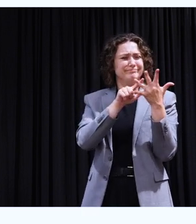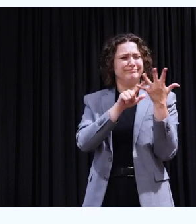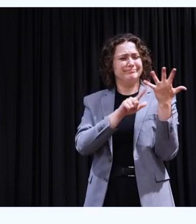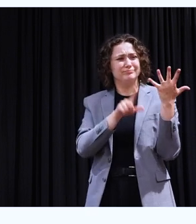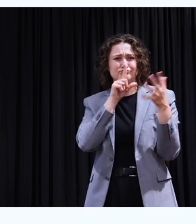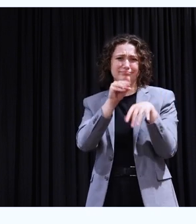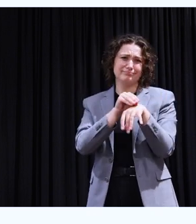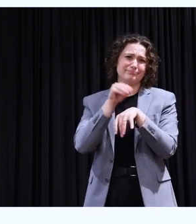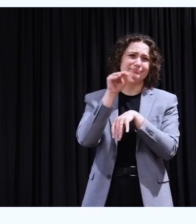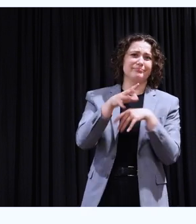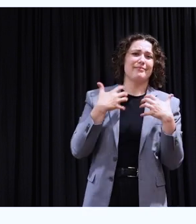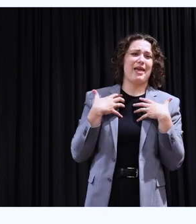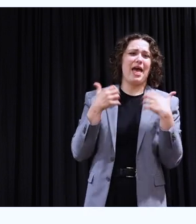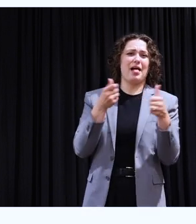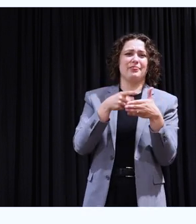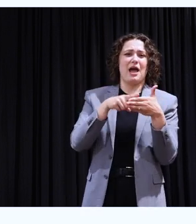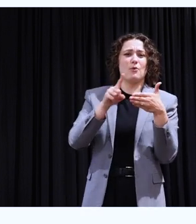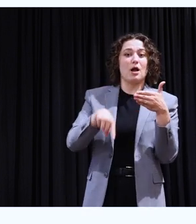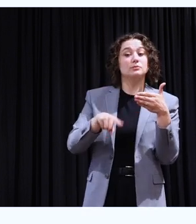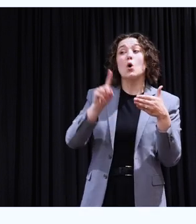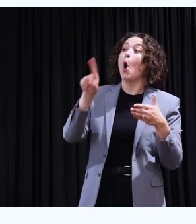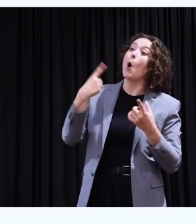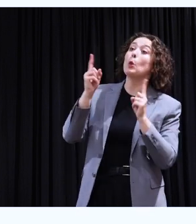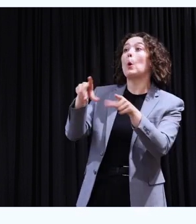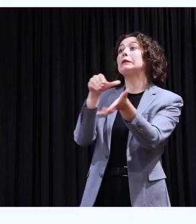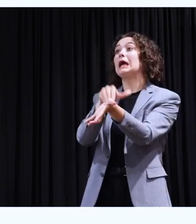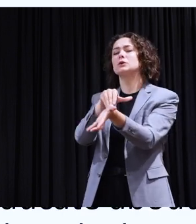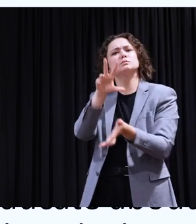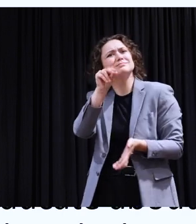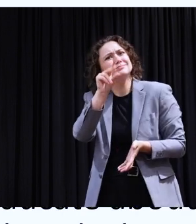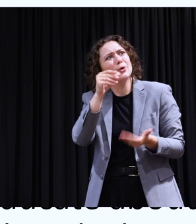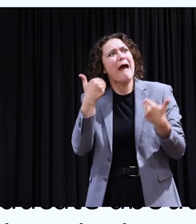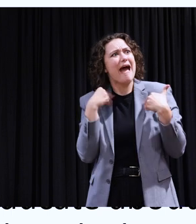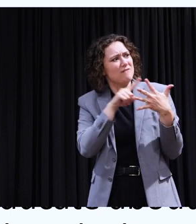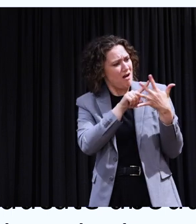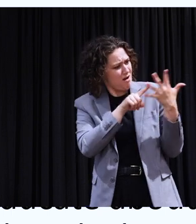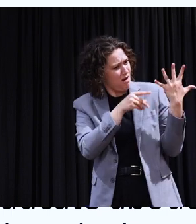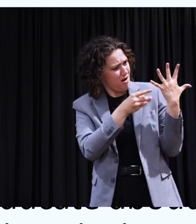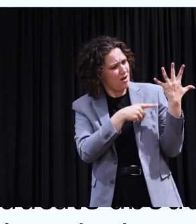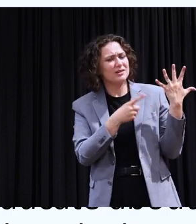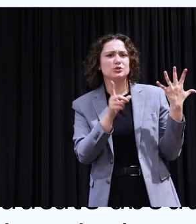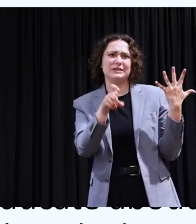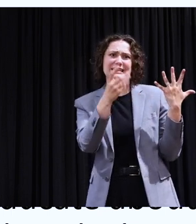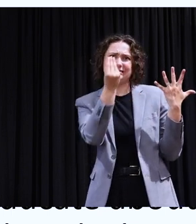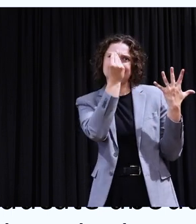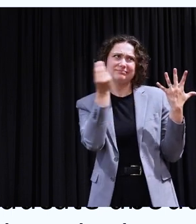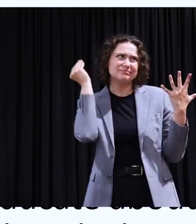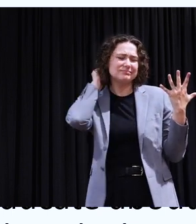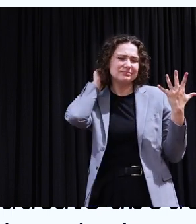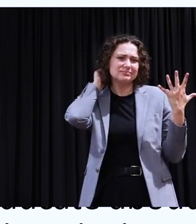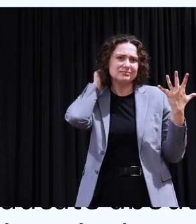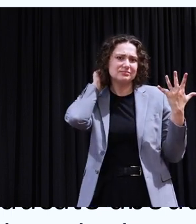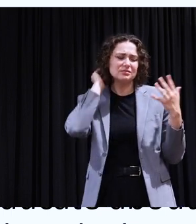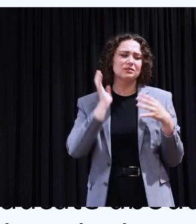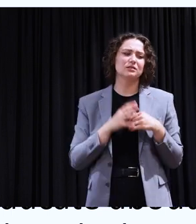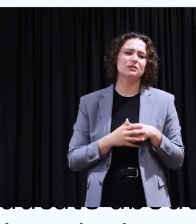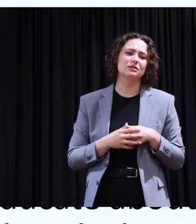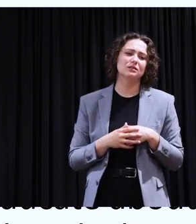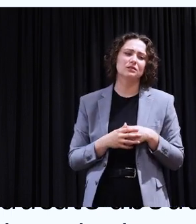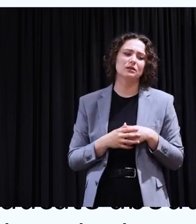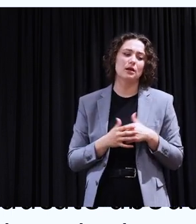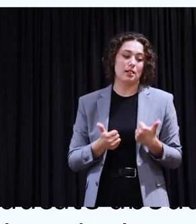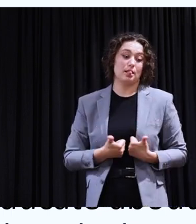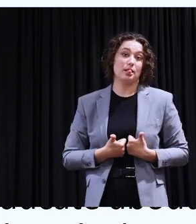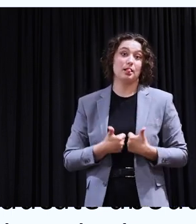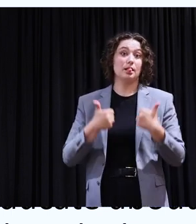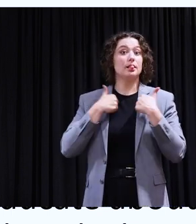go beyond just going to the doctor, and we have to be very conscious of that. Life expectancy. If you guys are